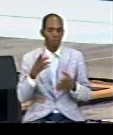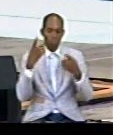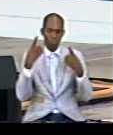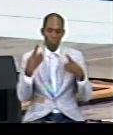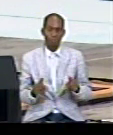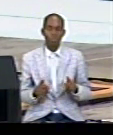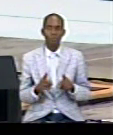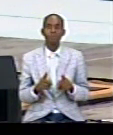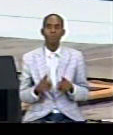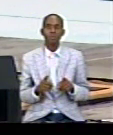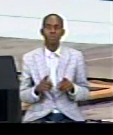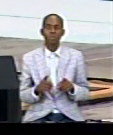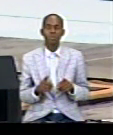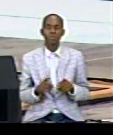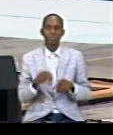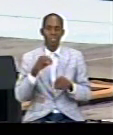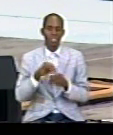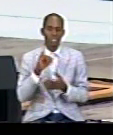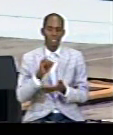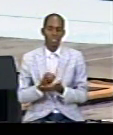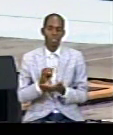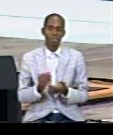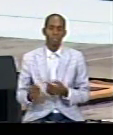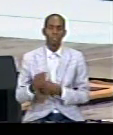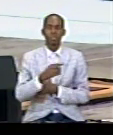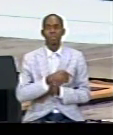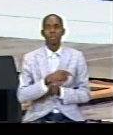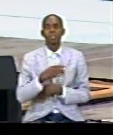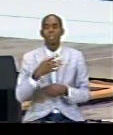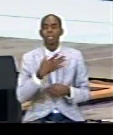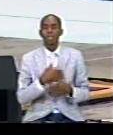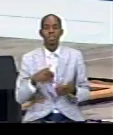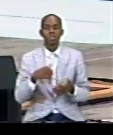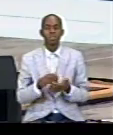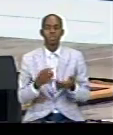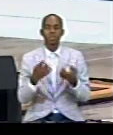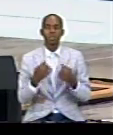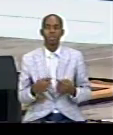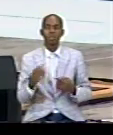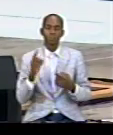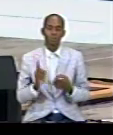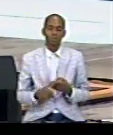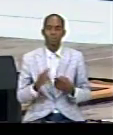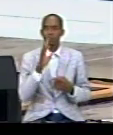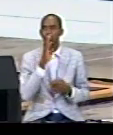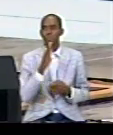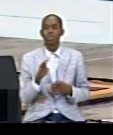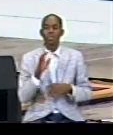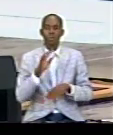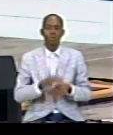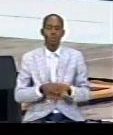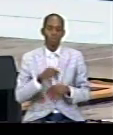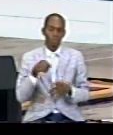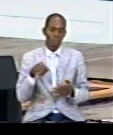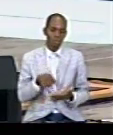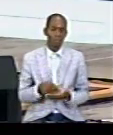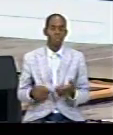pass in that day. And it comes to pass on this